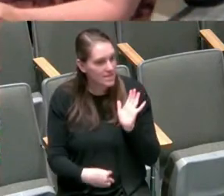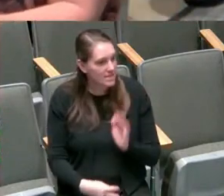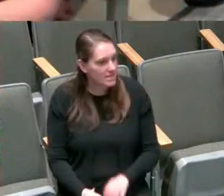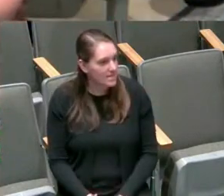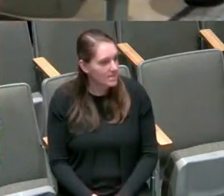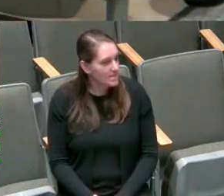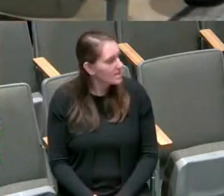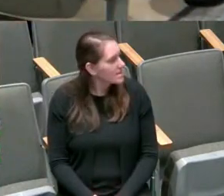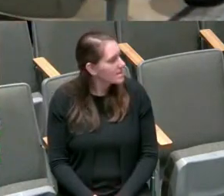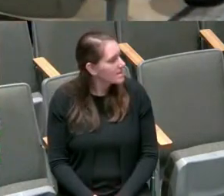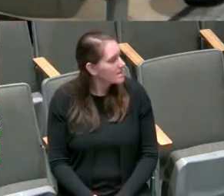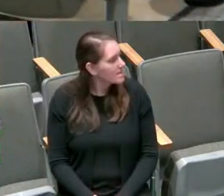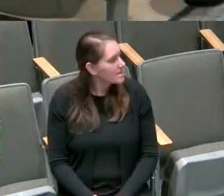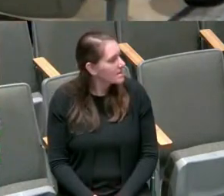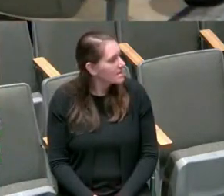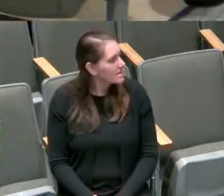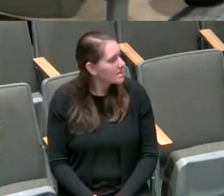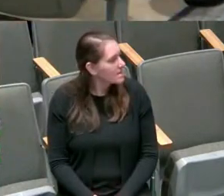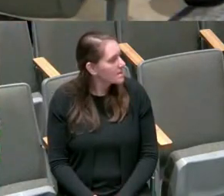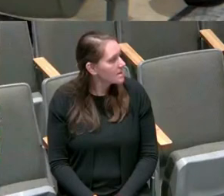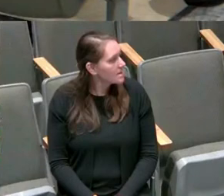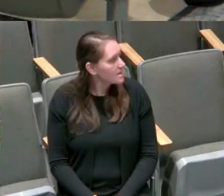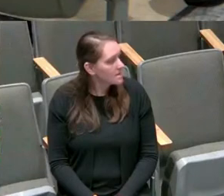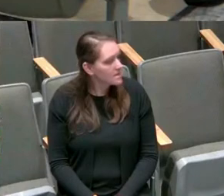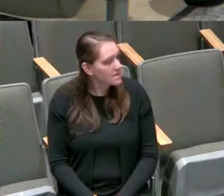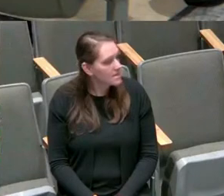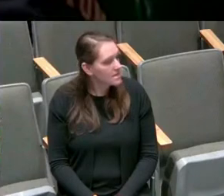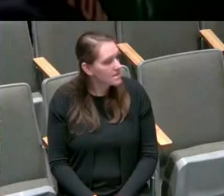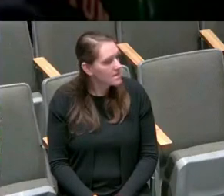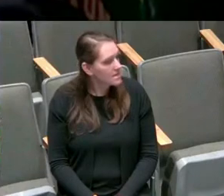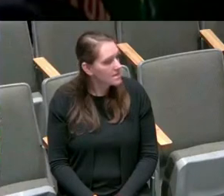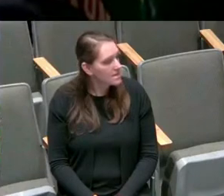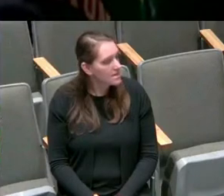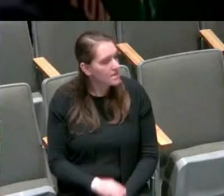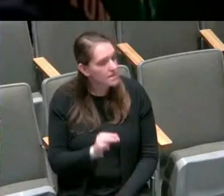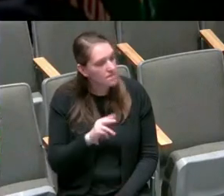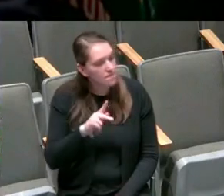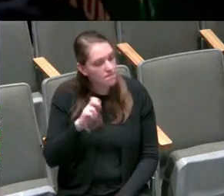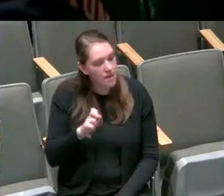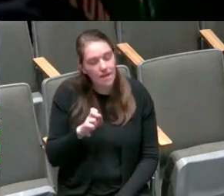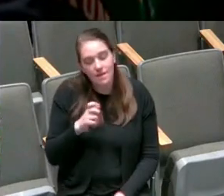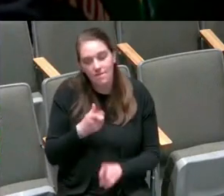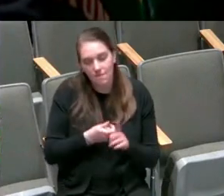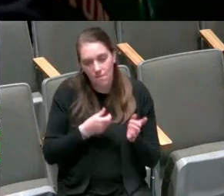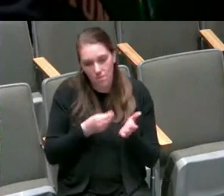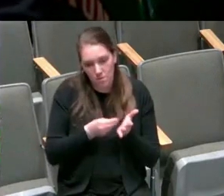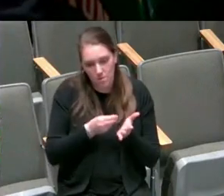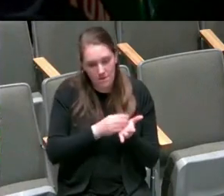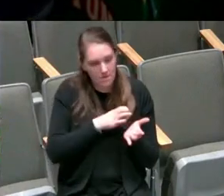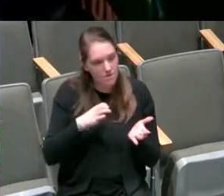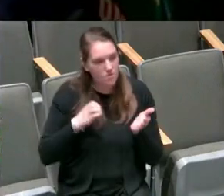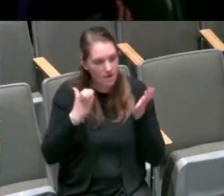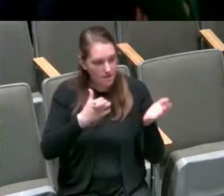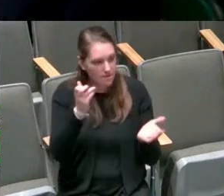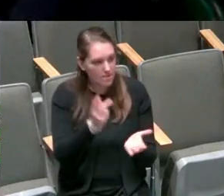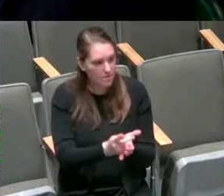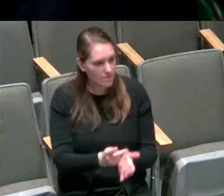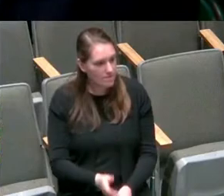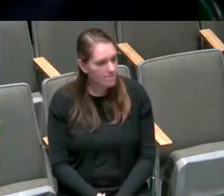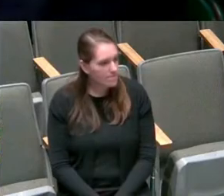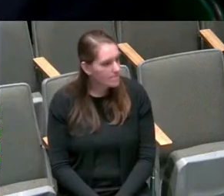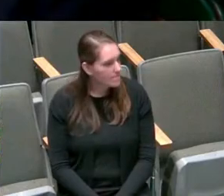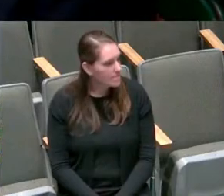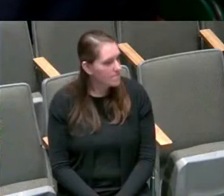and Mike Mike oh sorry go ahead Mike yep Mike Manning from appropriation committee recommends approval